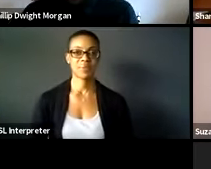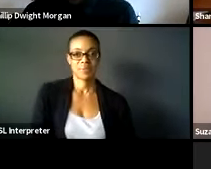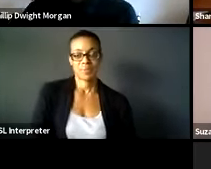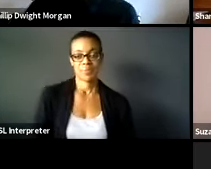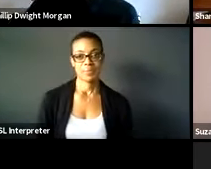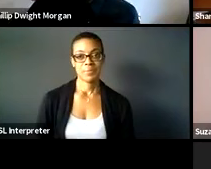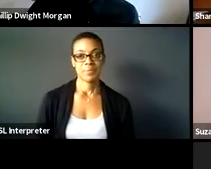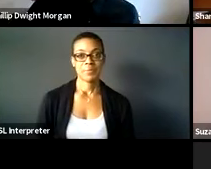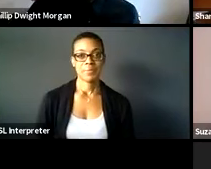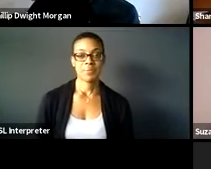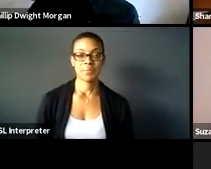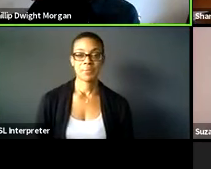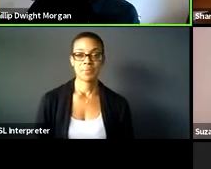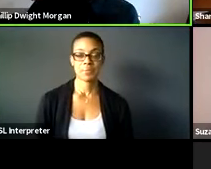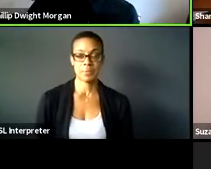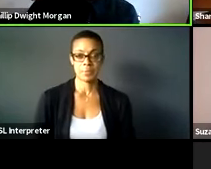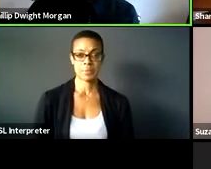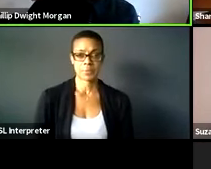Okay,